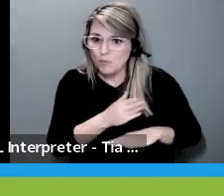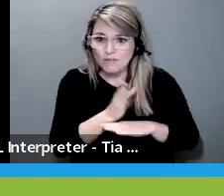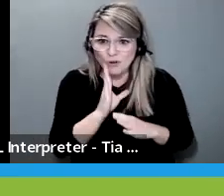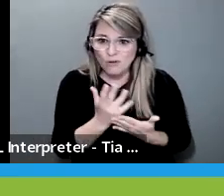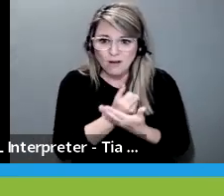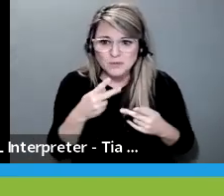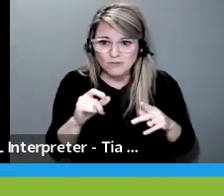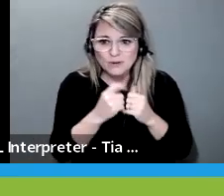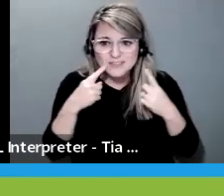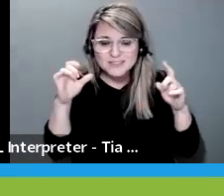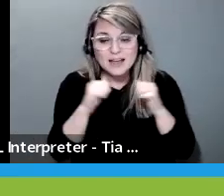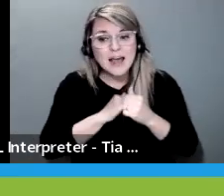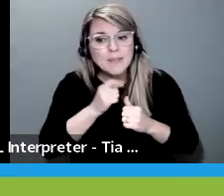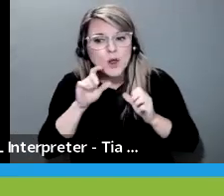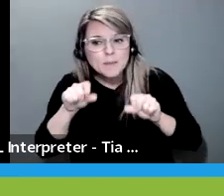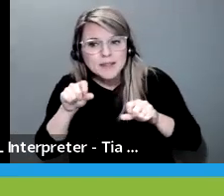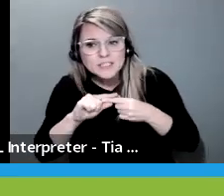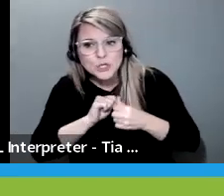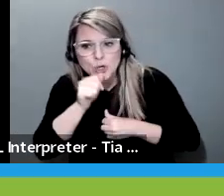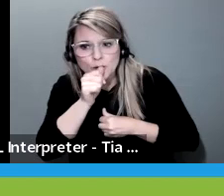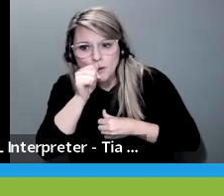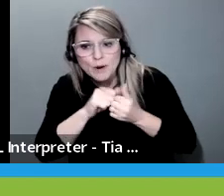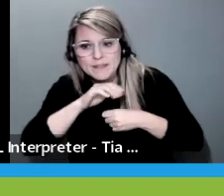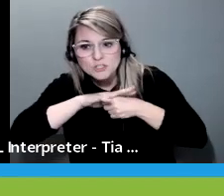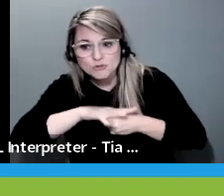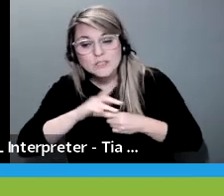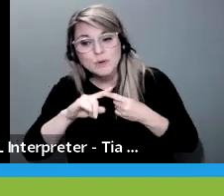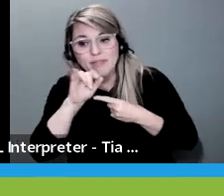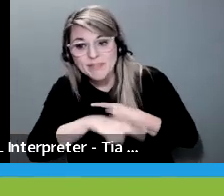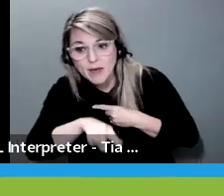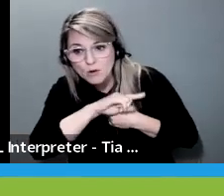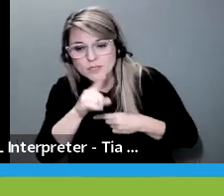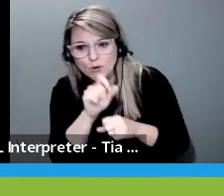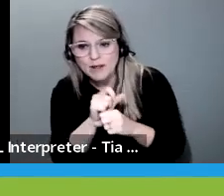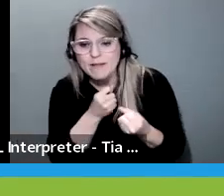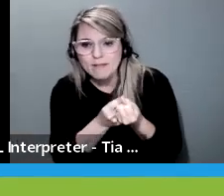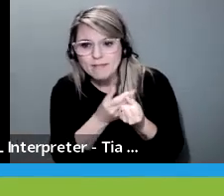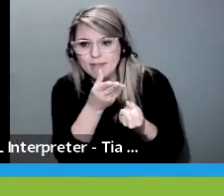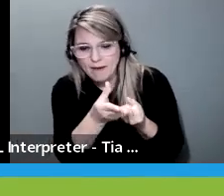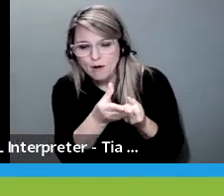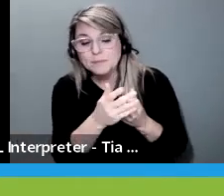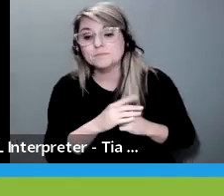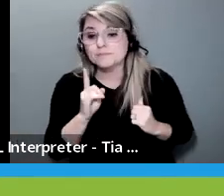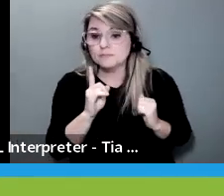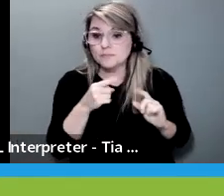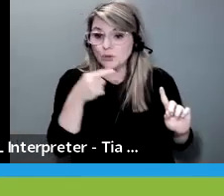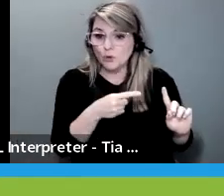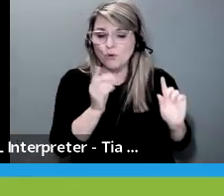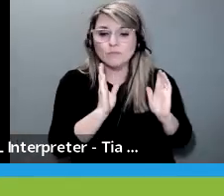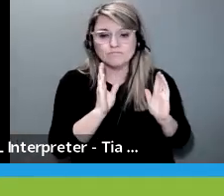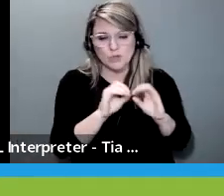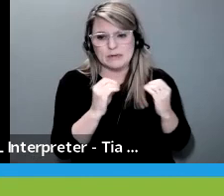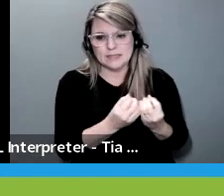their ability to cope with stress when those protective factors are present. So one of Youth Thrive's goals is for organizations to incorporate